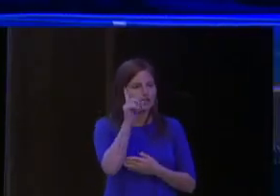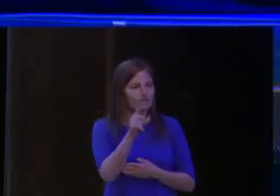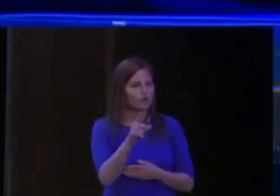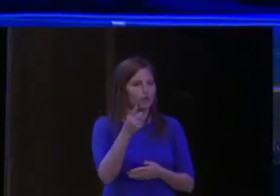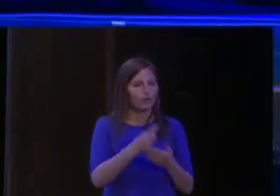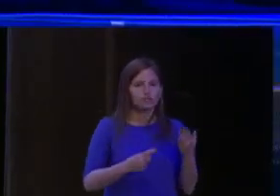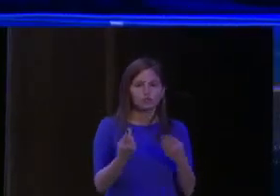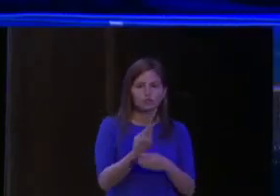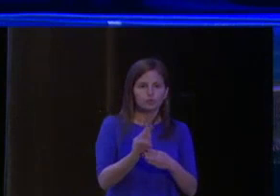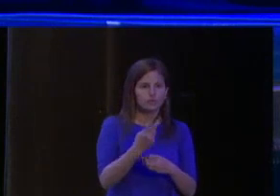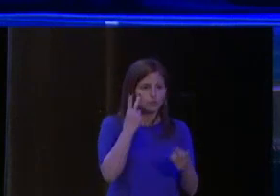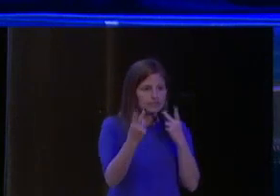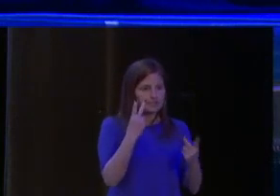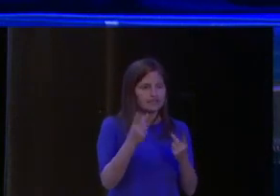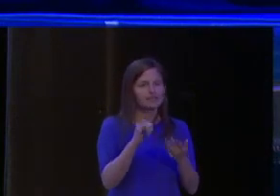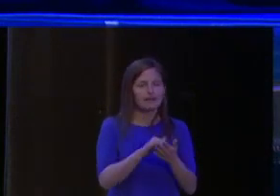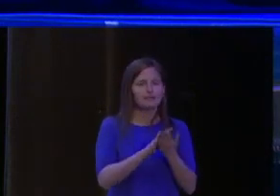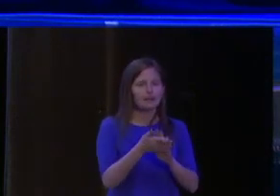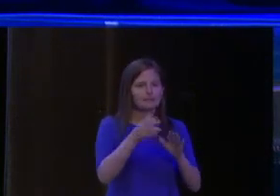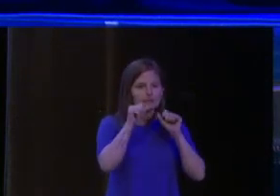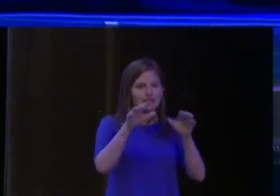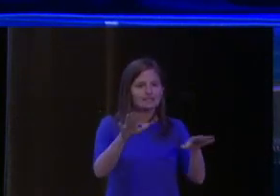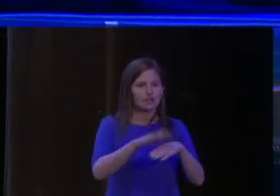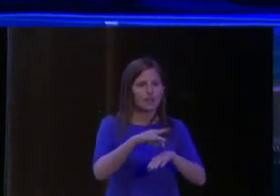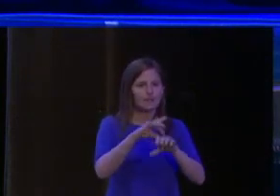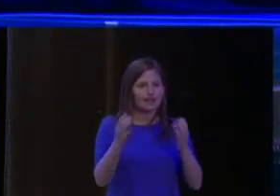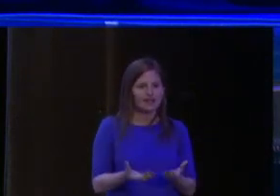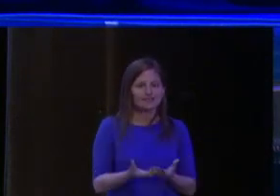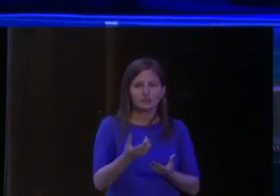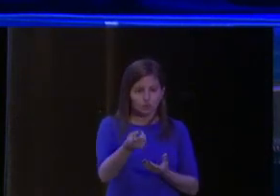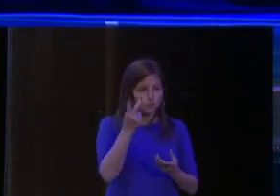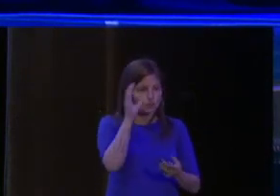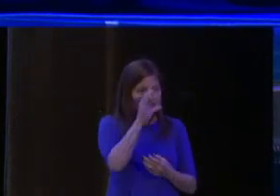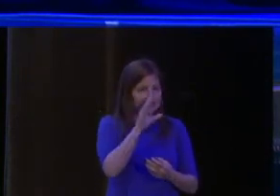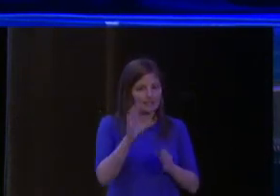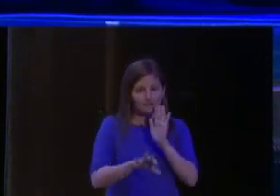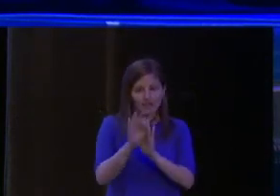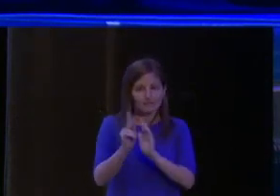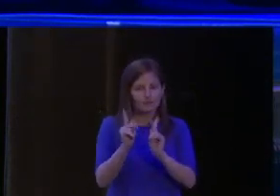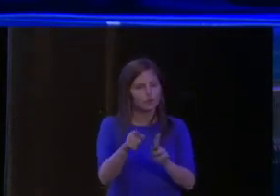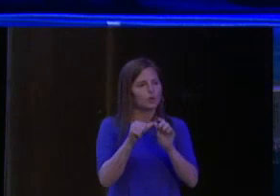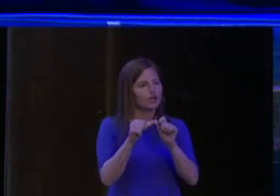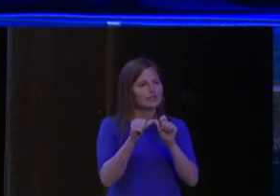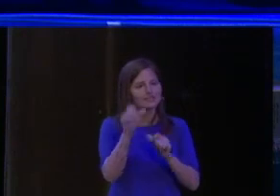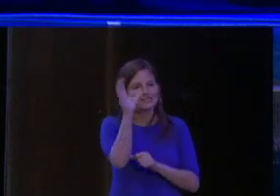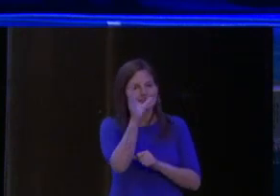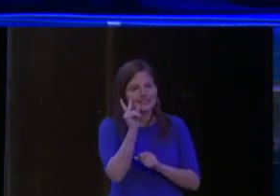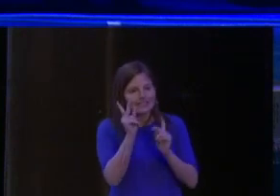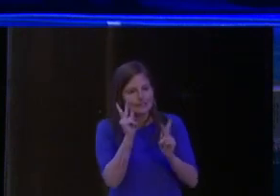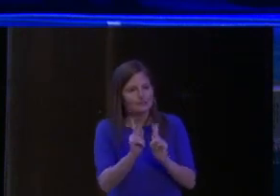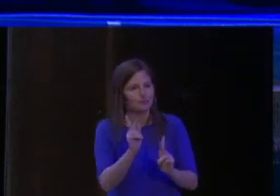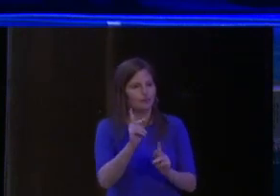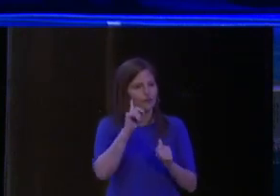you're looking with becomes a mighty blessing on the planet. So when you see people, you're constantly seeing people for